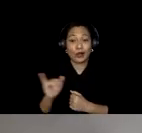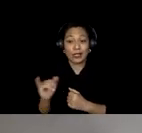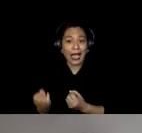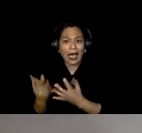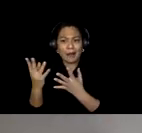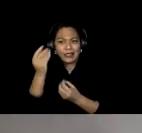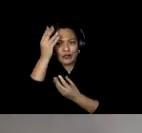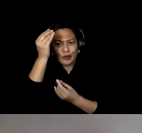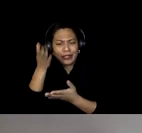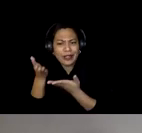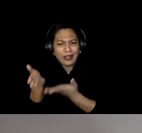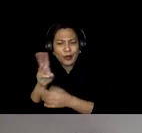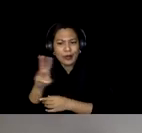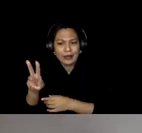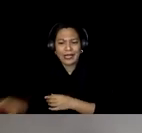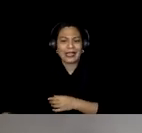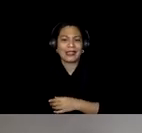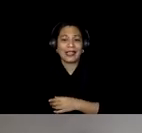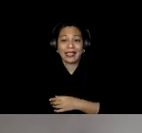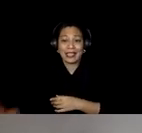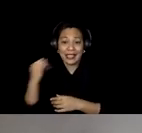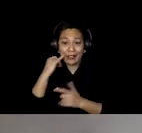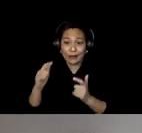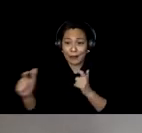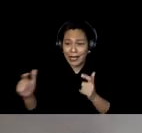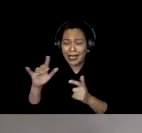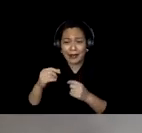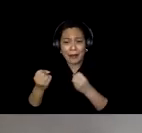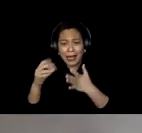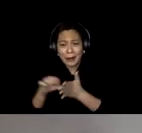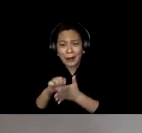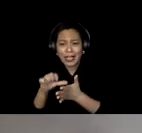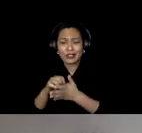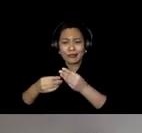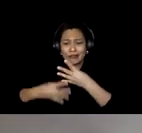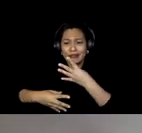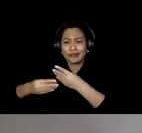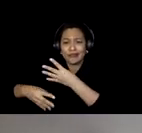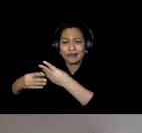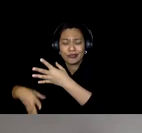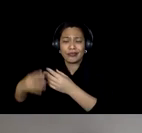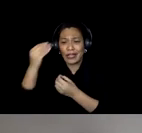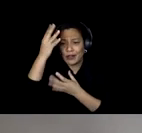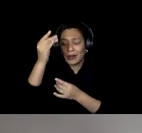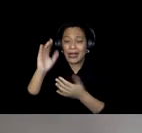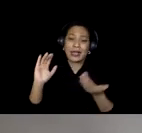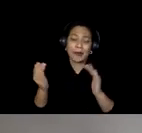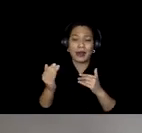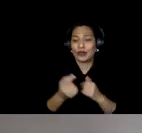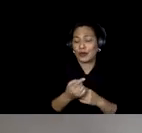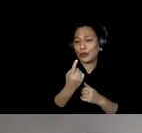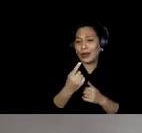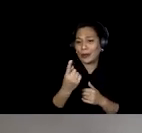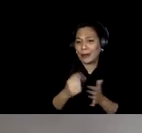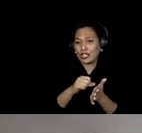If you have sort of a big site that has lots of pages, as opposed to, you know, a site that only has just one